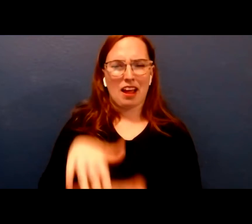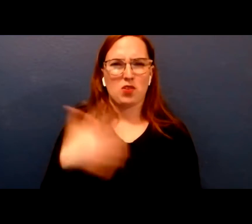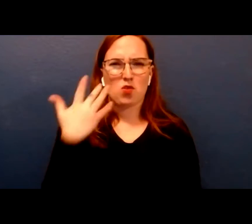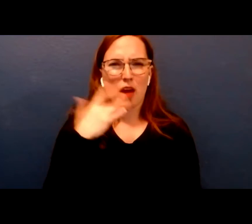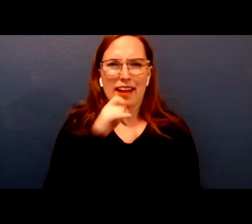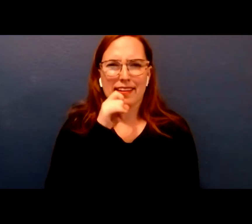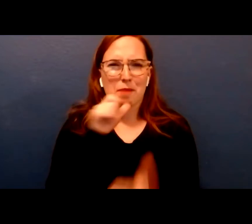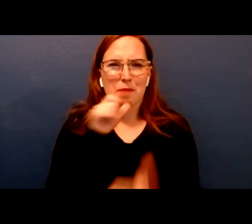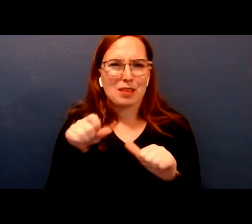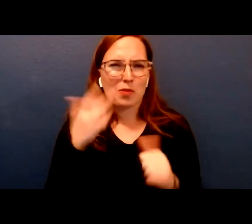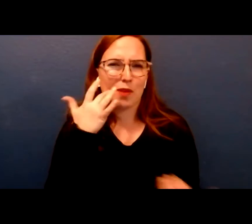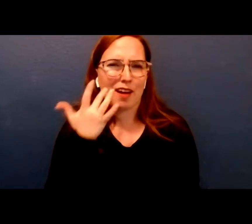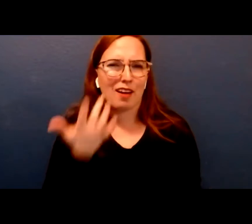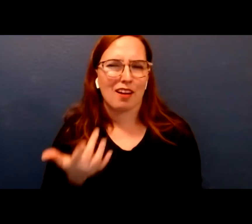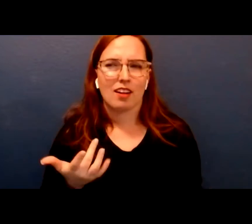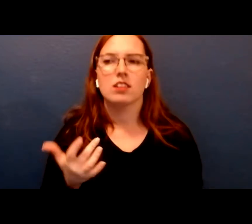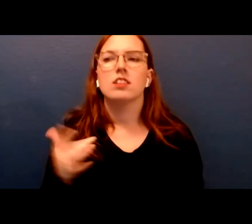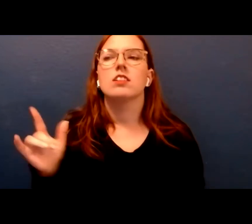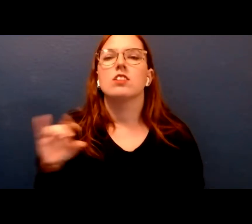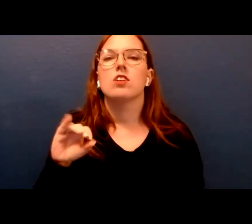I would want to know